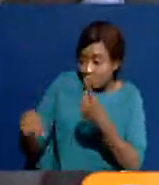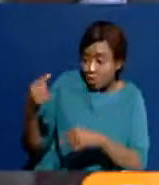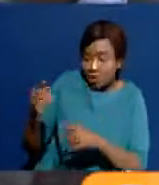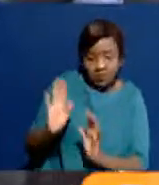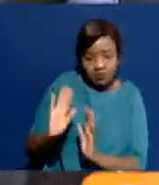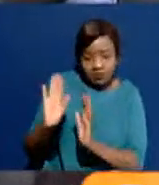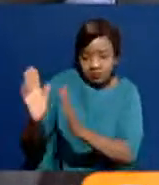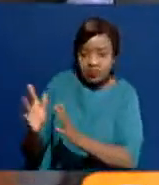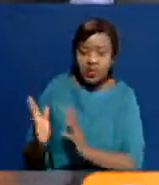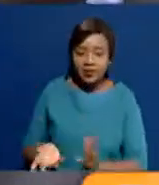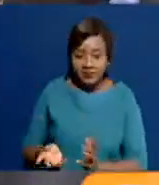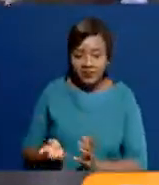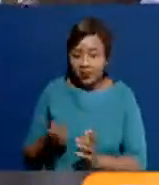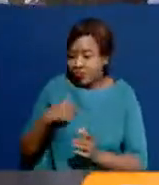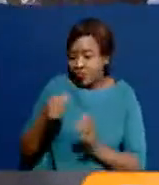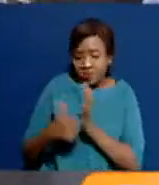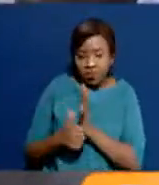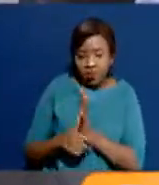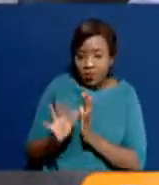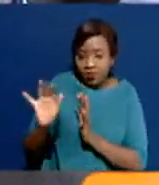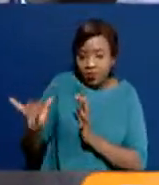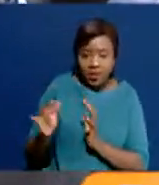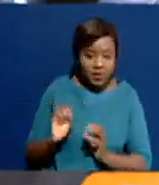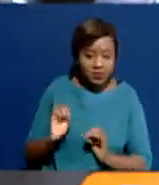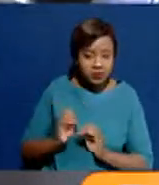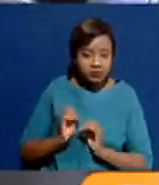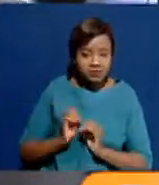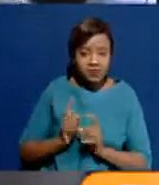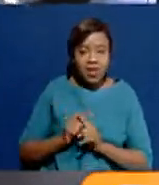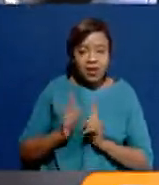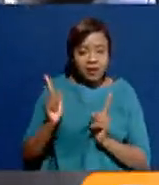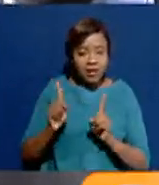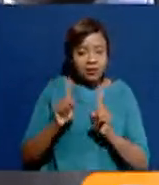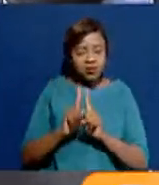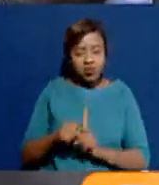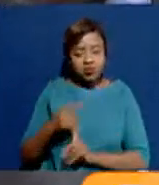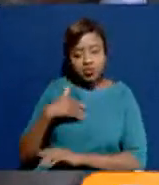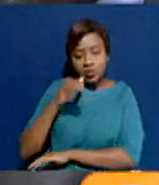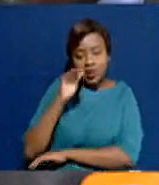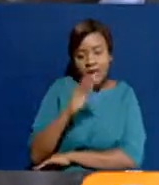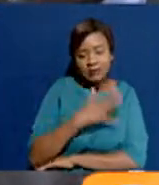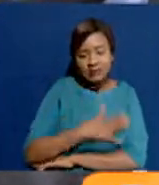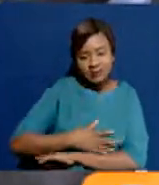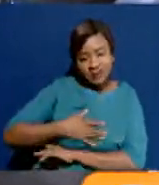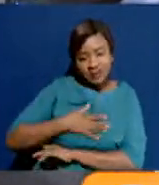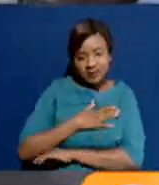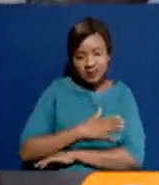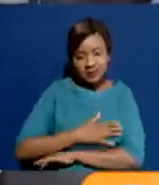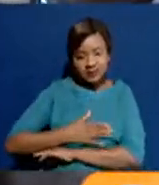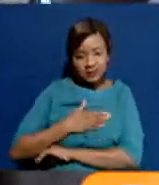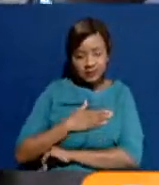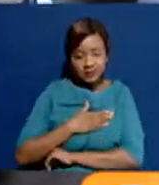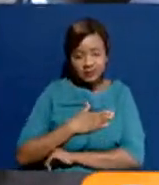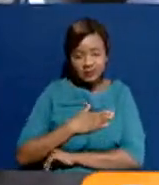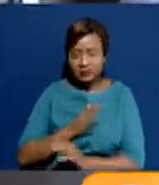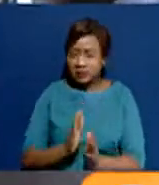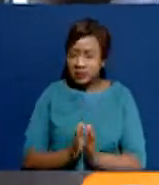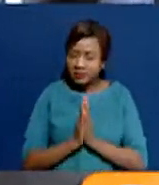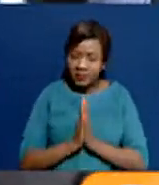yao. Na sisi hatuna shida na hiyo, lakini tunasema jamani,